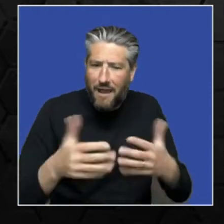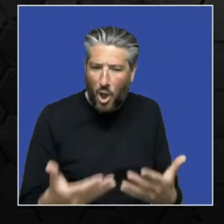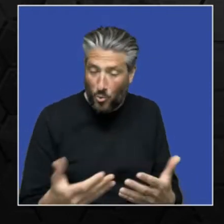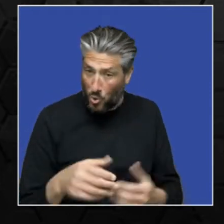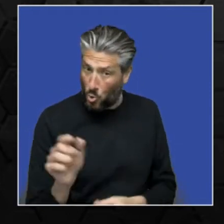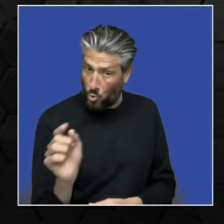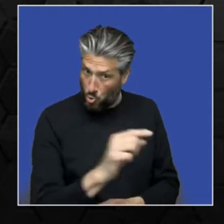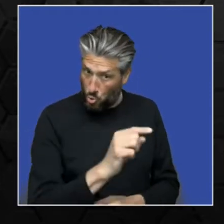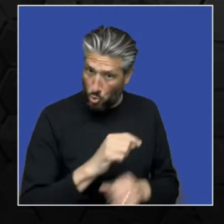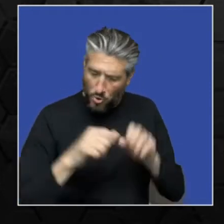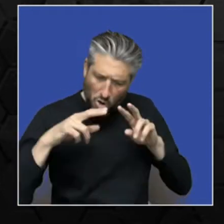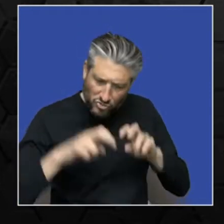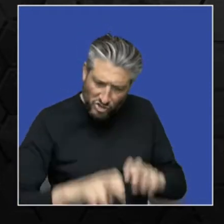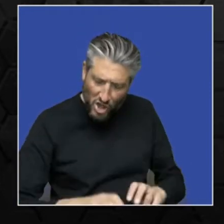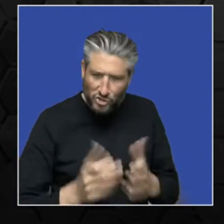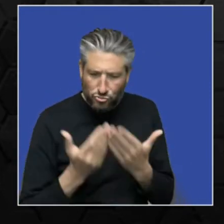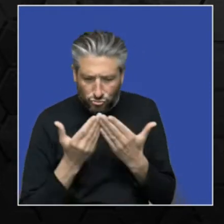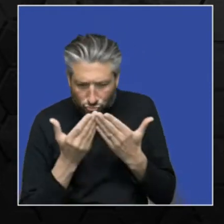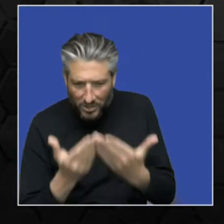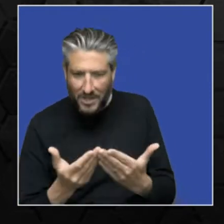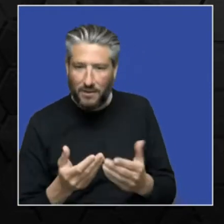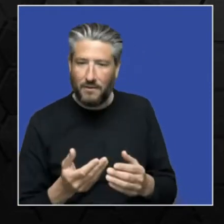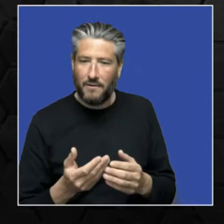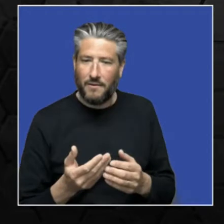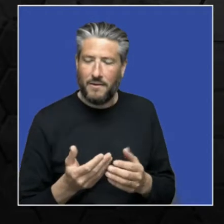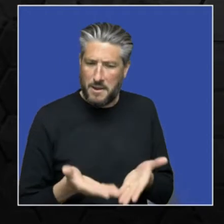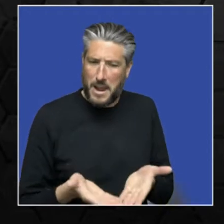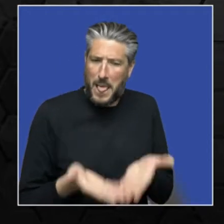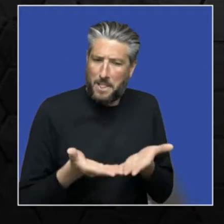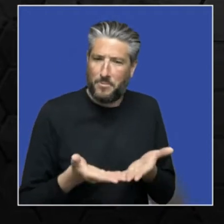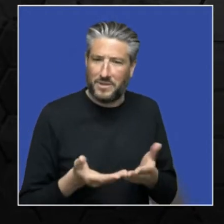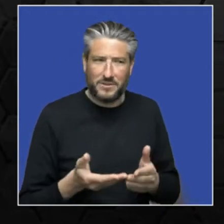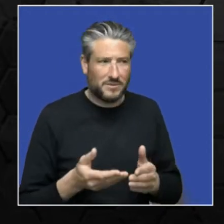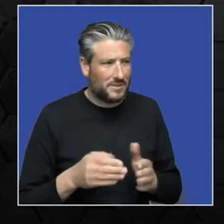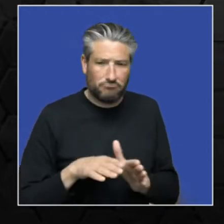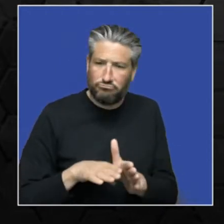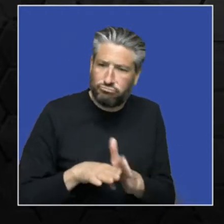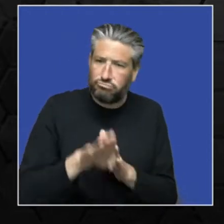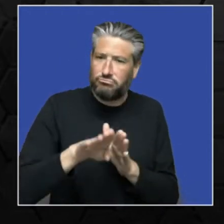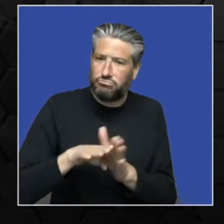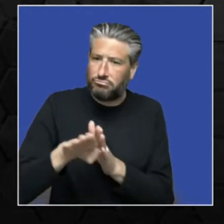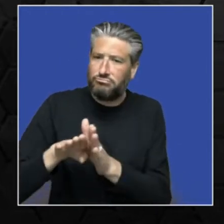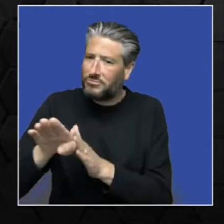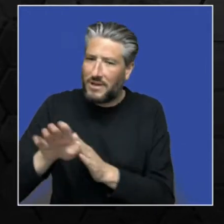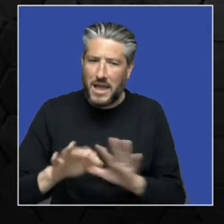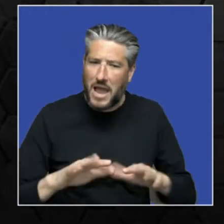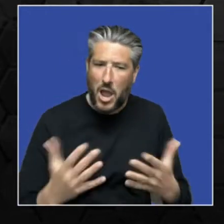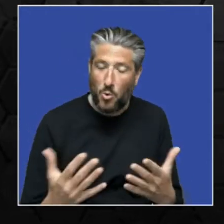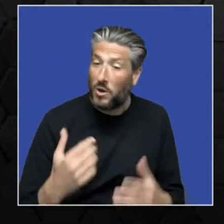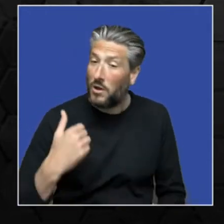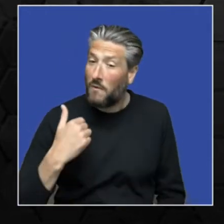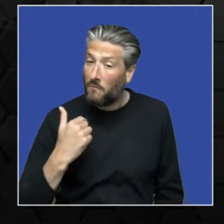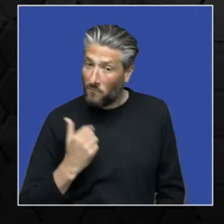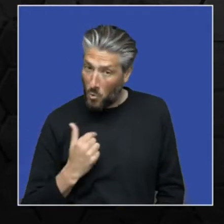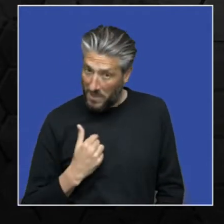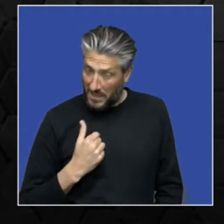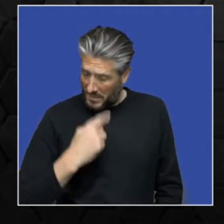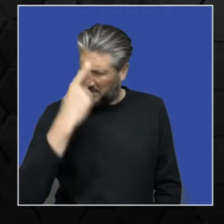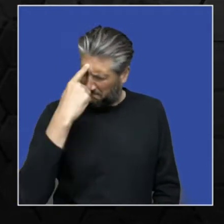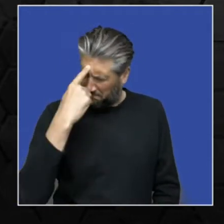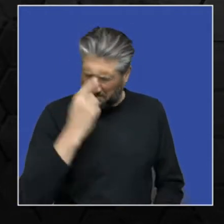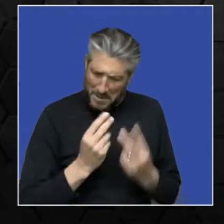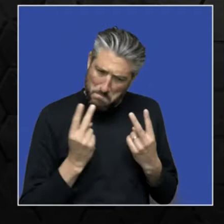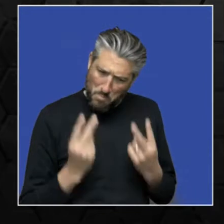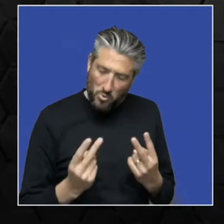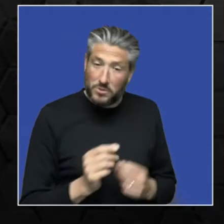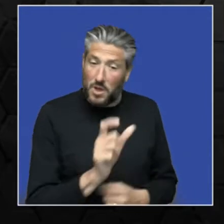those fields move forward. So my interest is making really believable digital actors. How would I get there? I mean, it might be